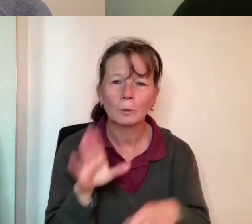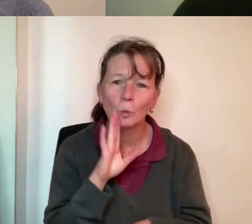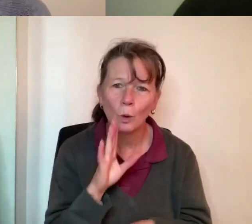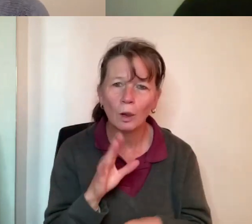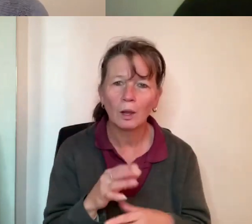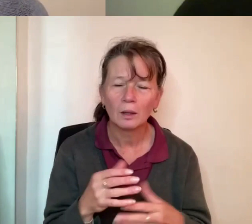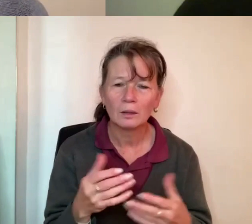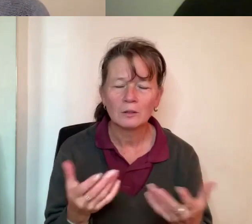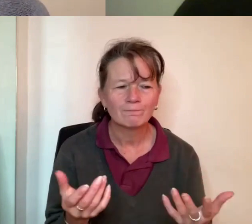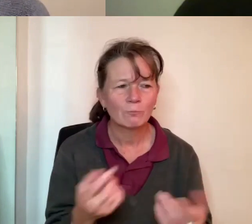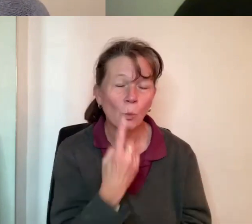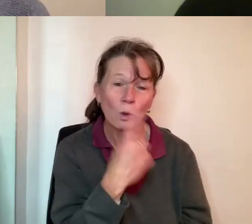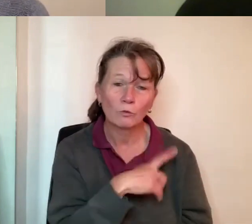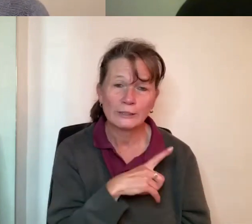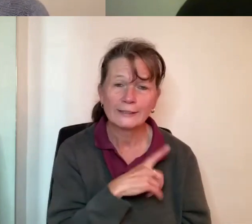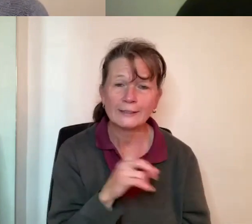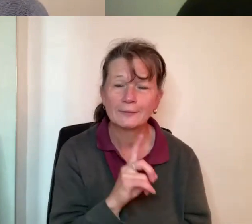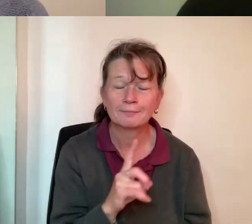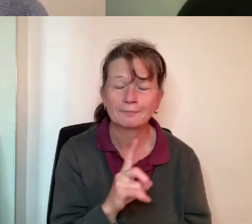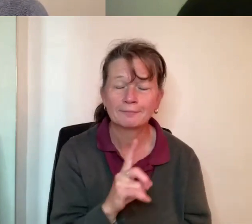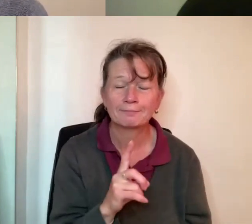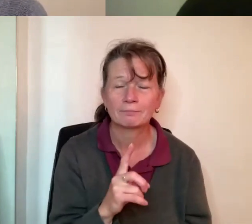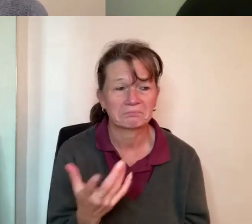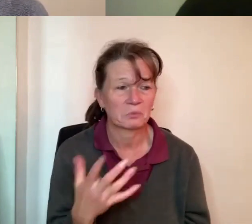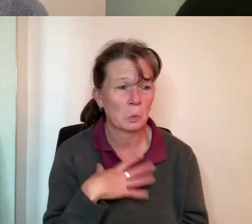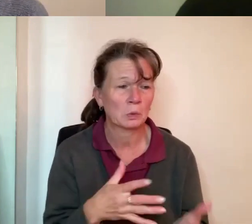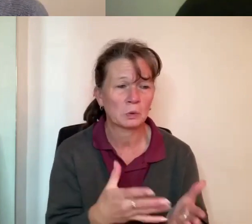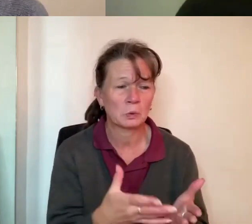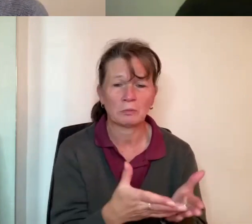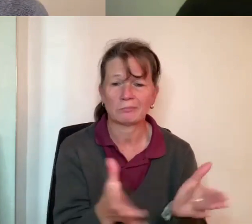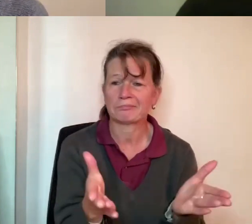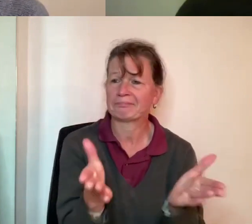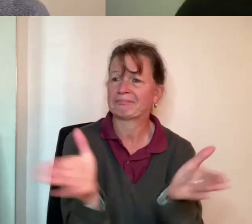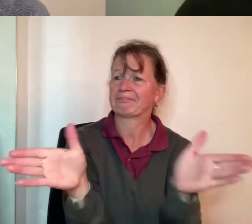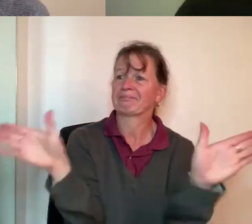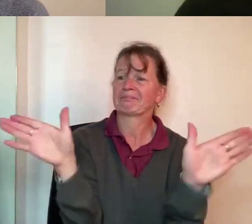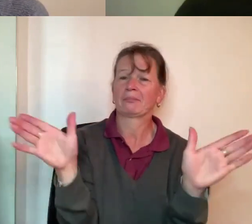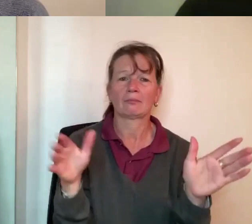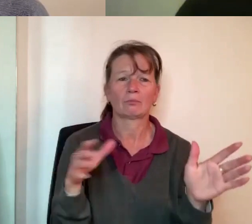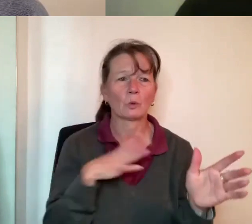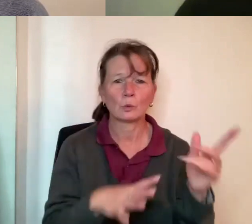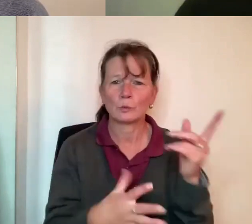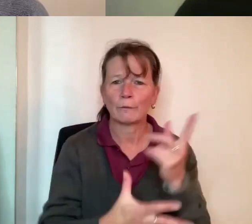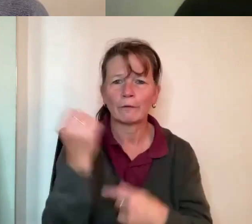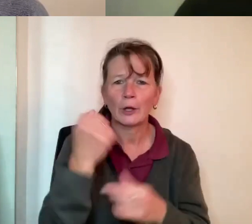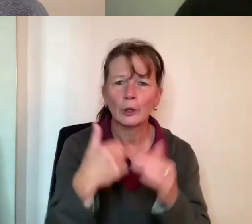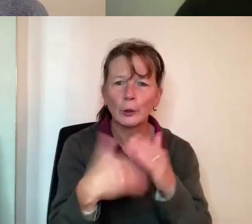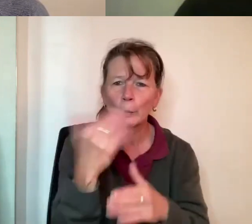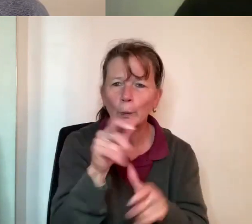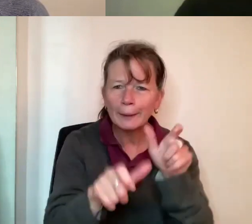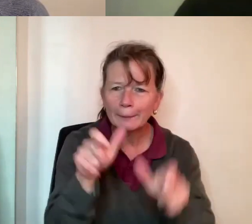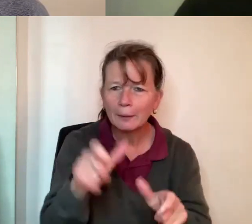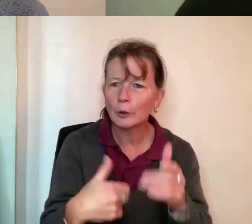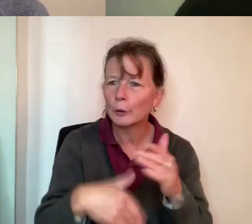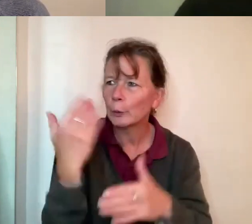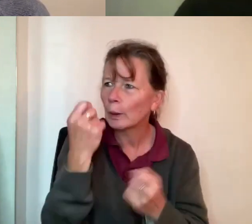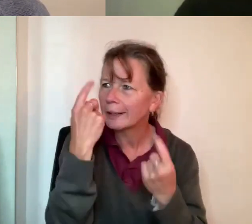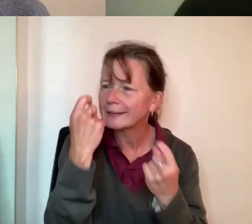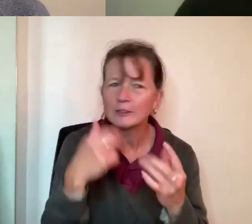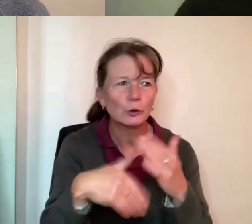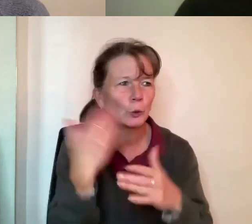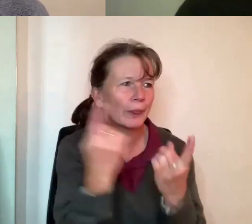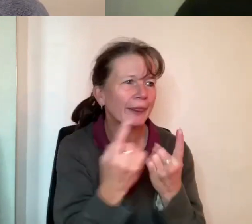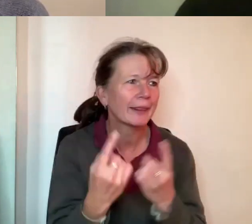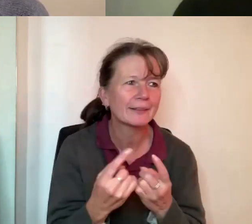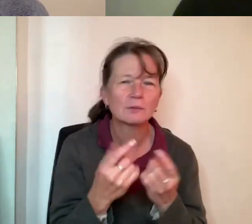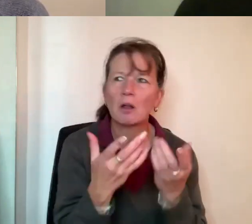One of which is simply about wanting to extend our horizons. We want to discover new people, new ideas, new things.